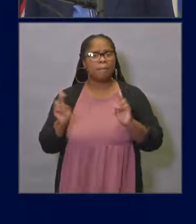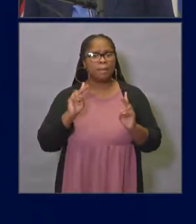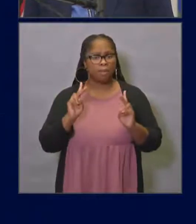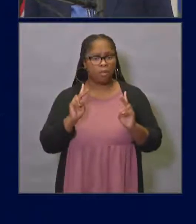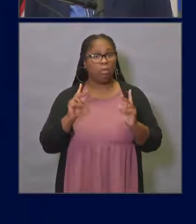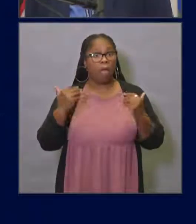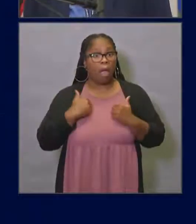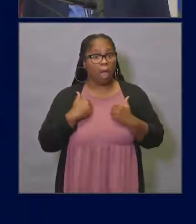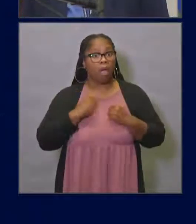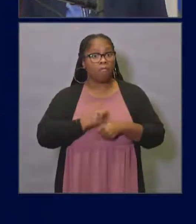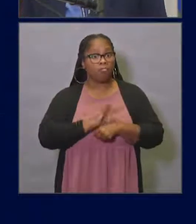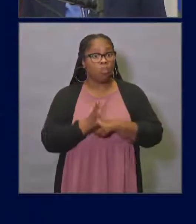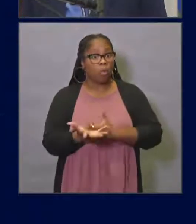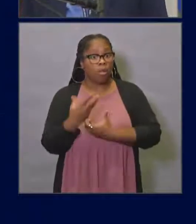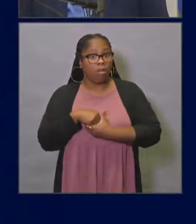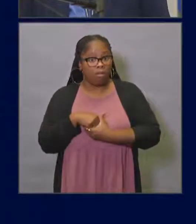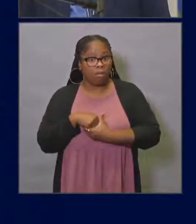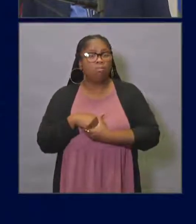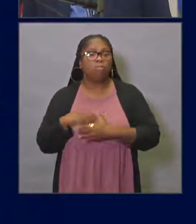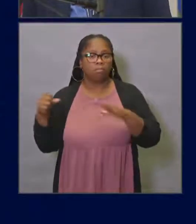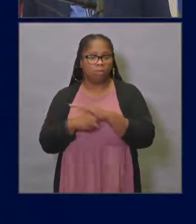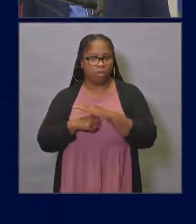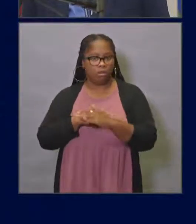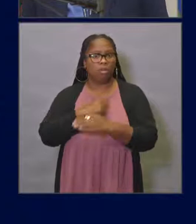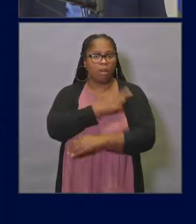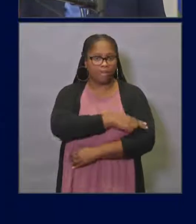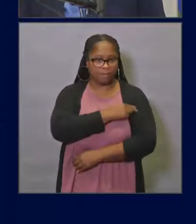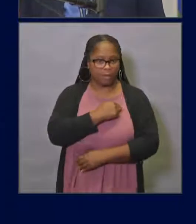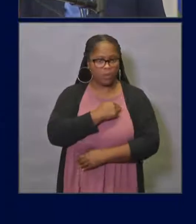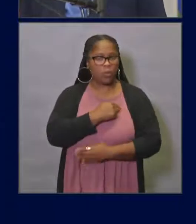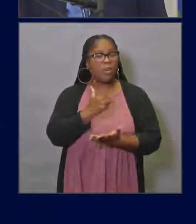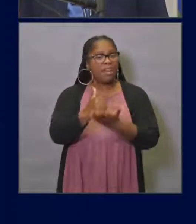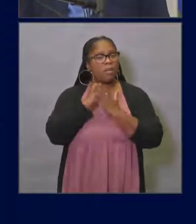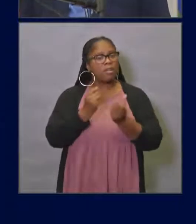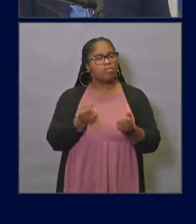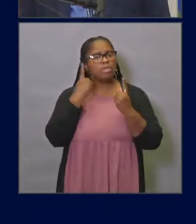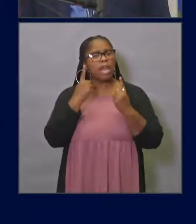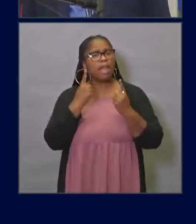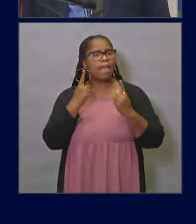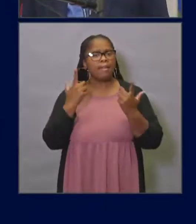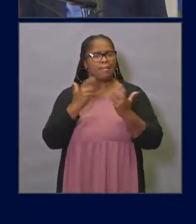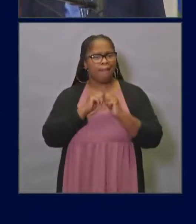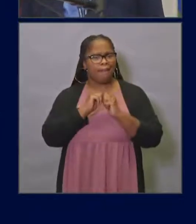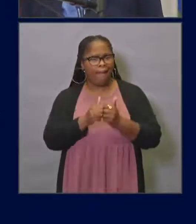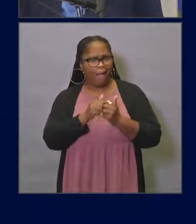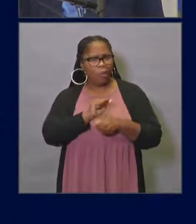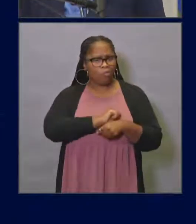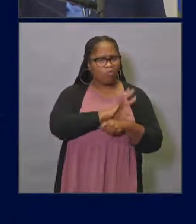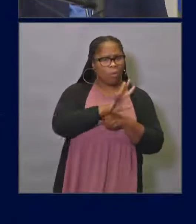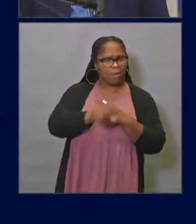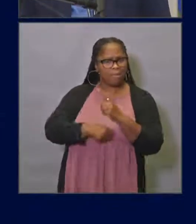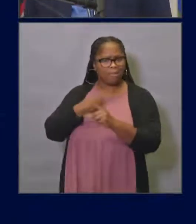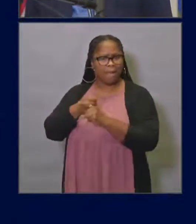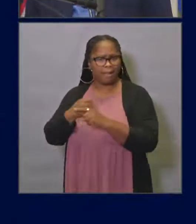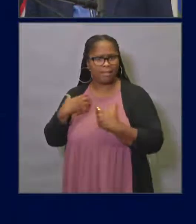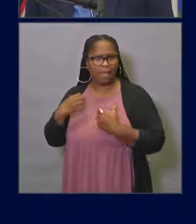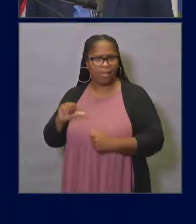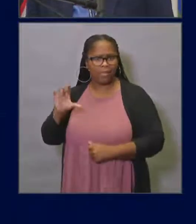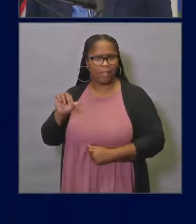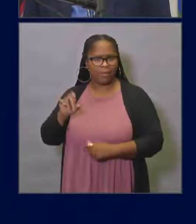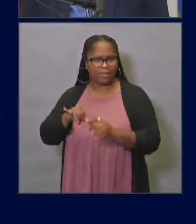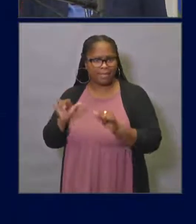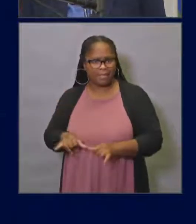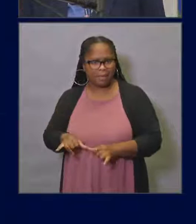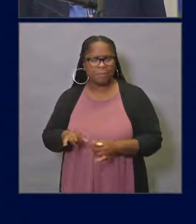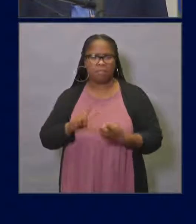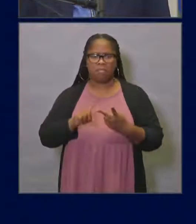COVID-19 that are hospitalized, so we can understand the impact of COVID-19 on the healthcare system and understand the number